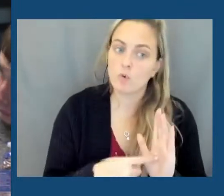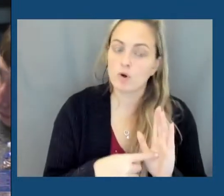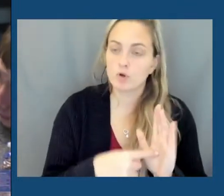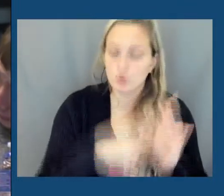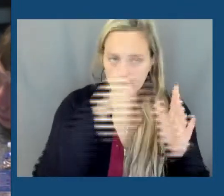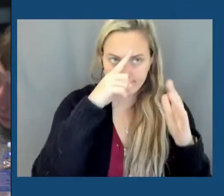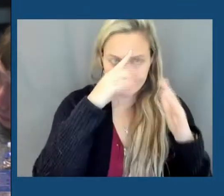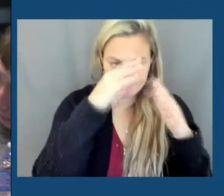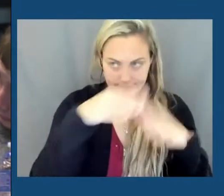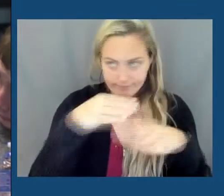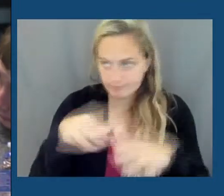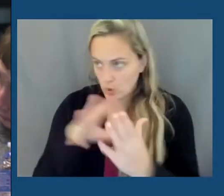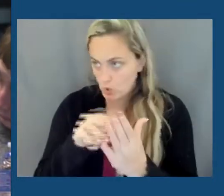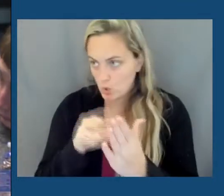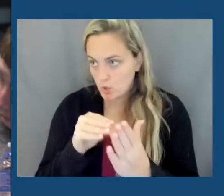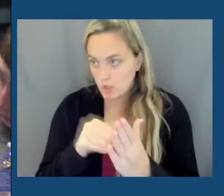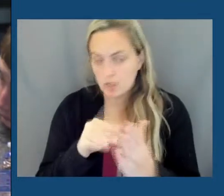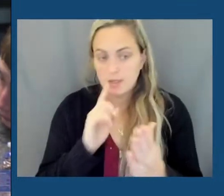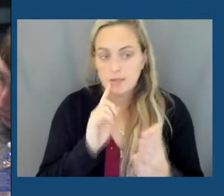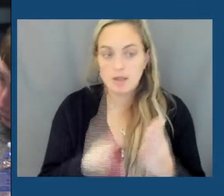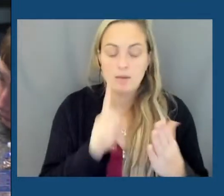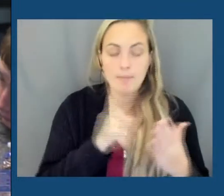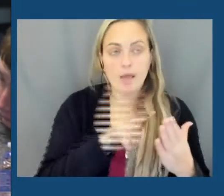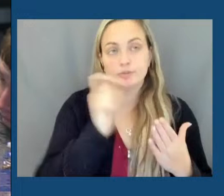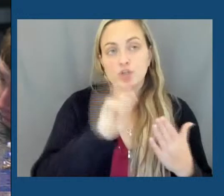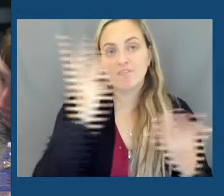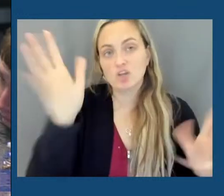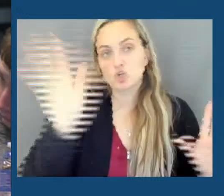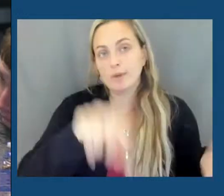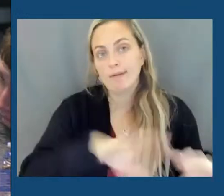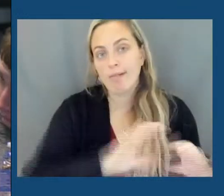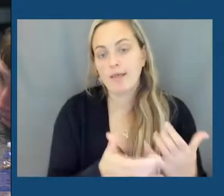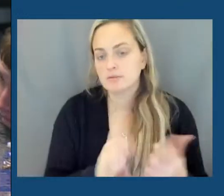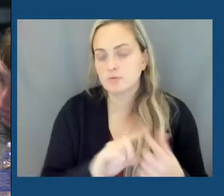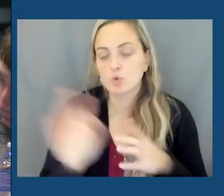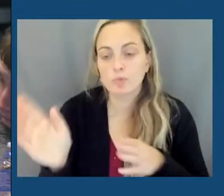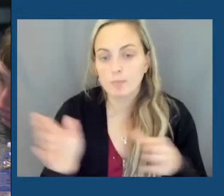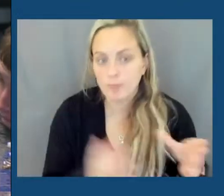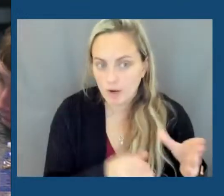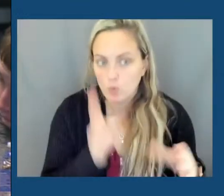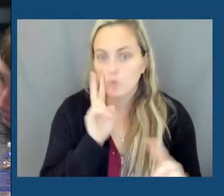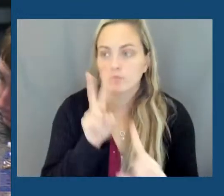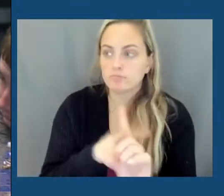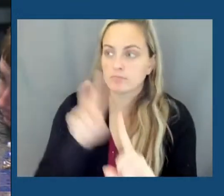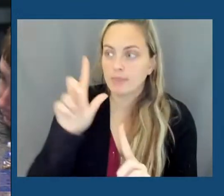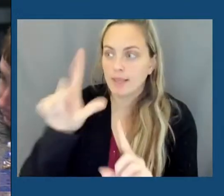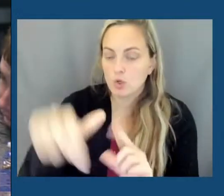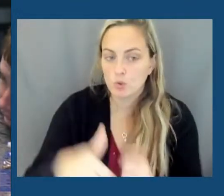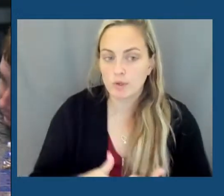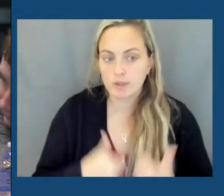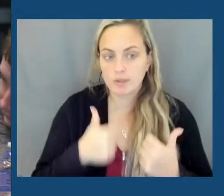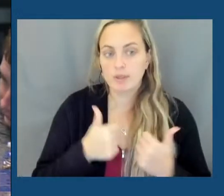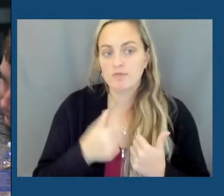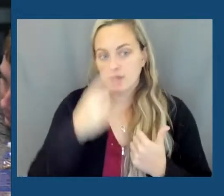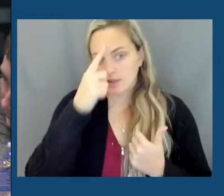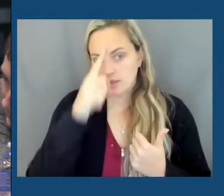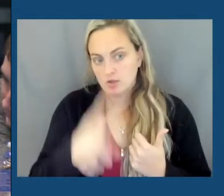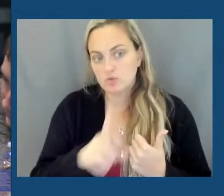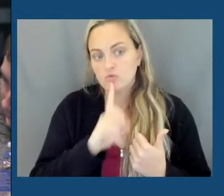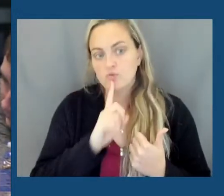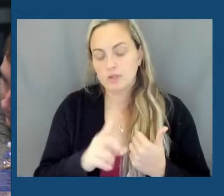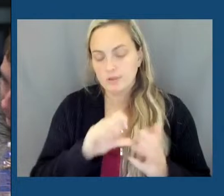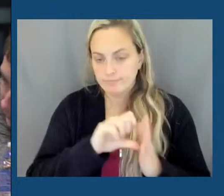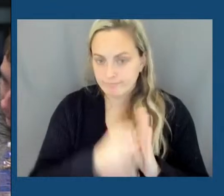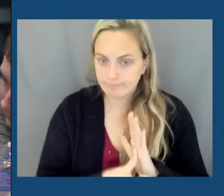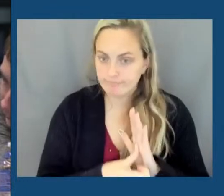our learning anymore. It's not about checking a box. We're here to prepare for something that you're going to use later on in your life. And I think this really exemplifies